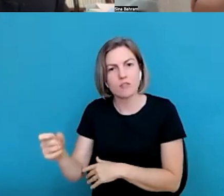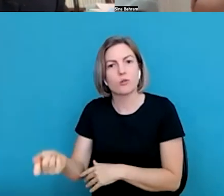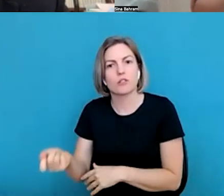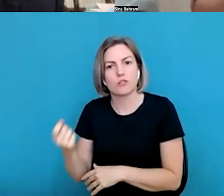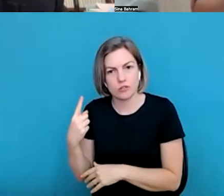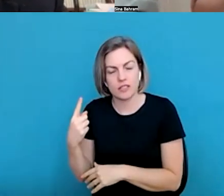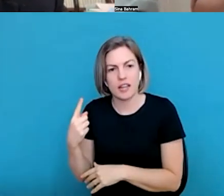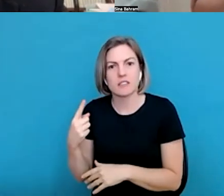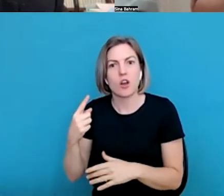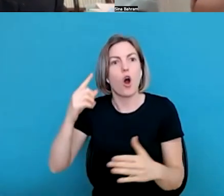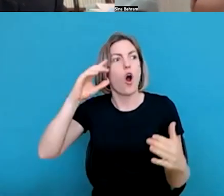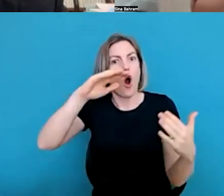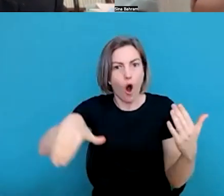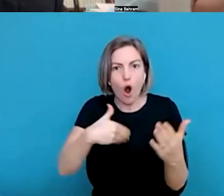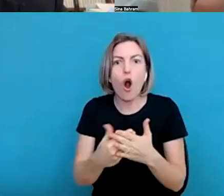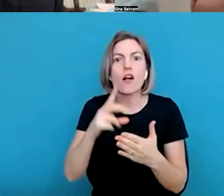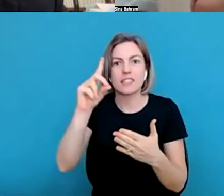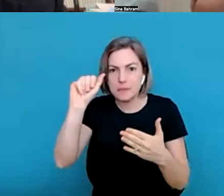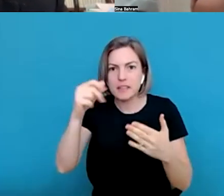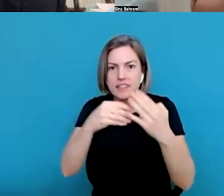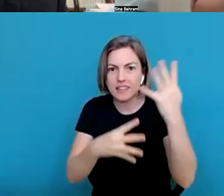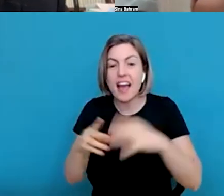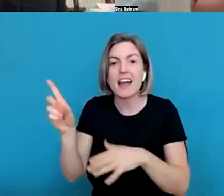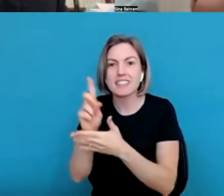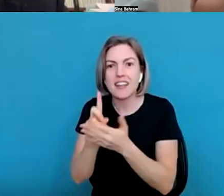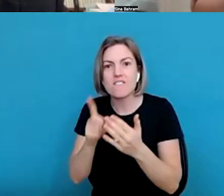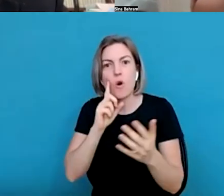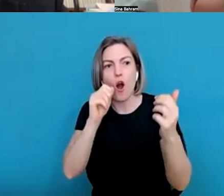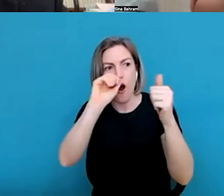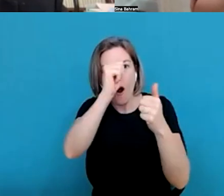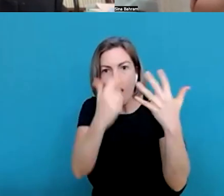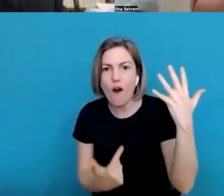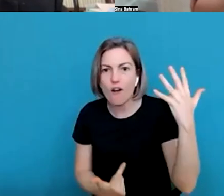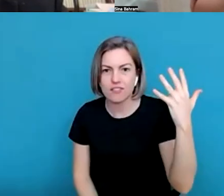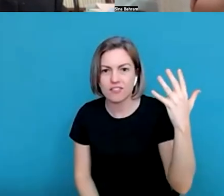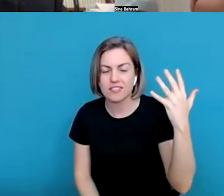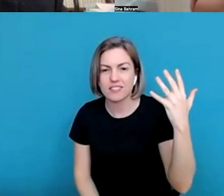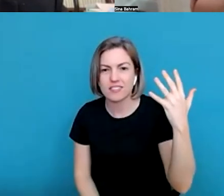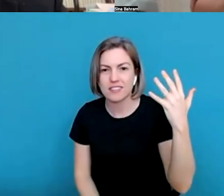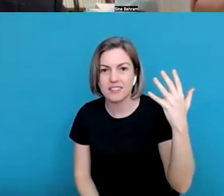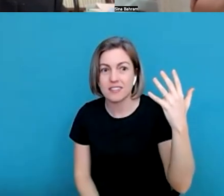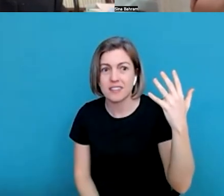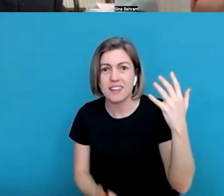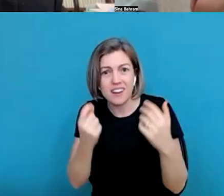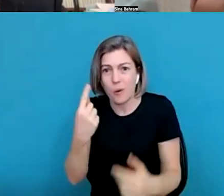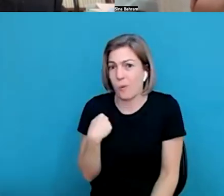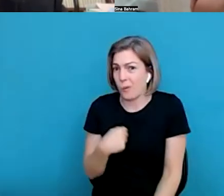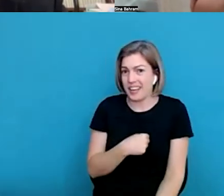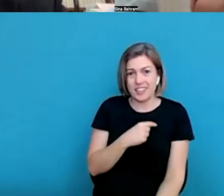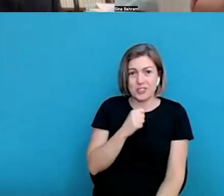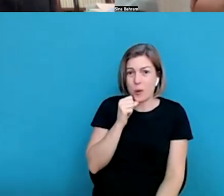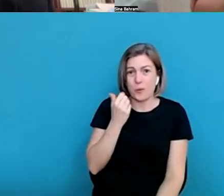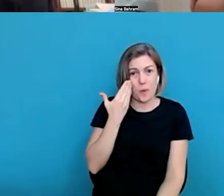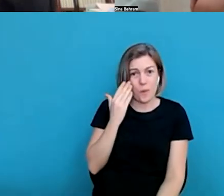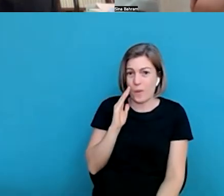the disabilities and be able to design for all of them. And we don't even know how to do that. When I get